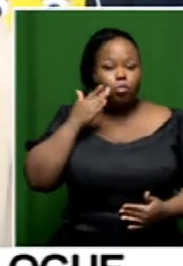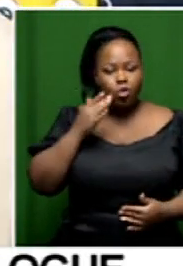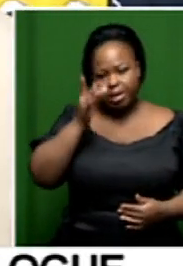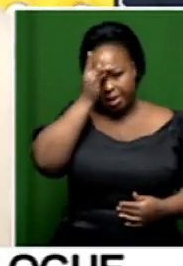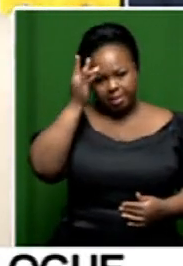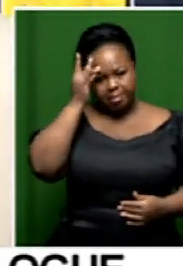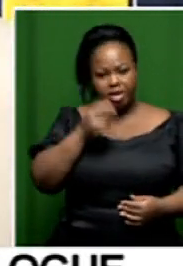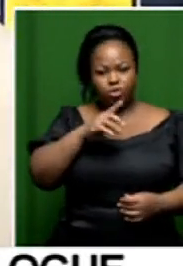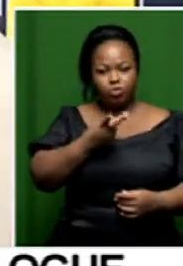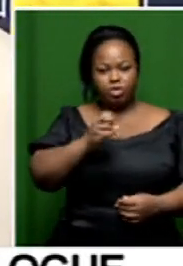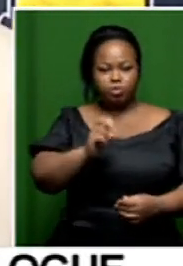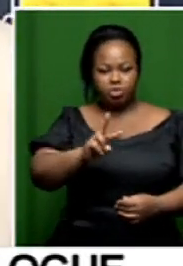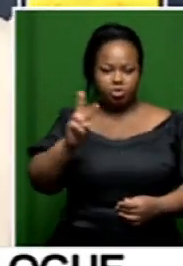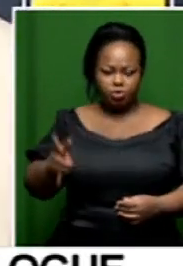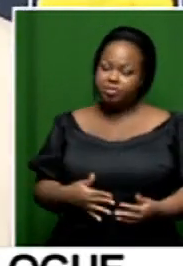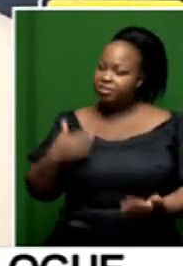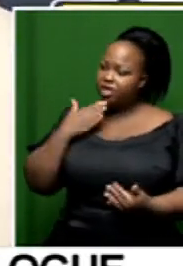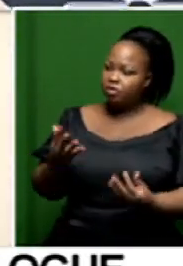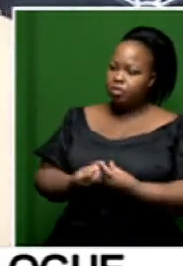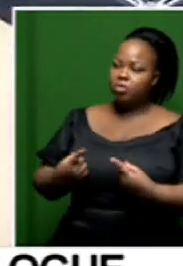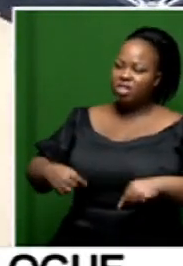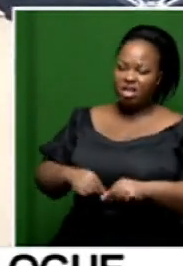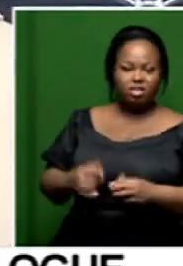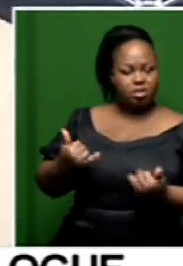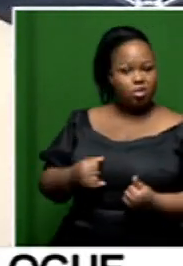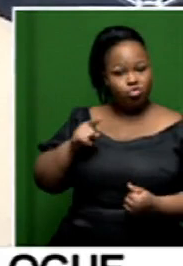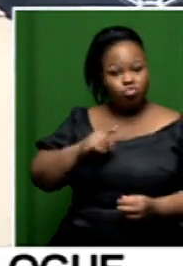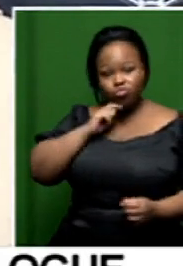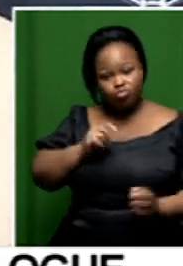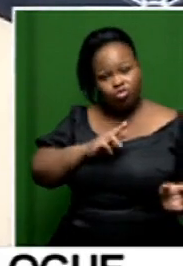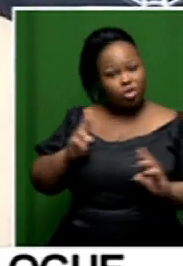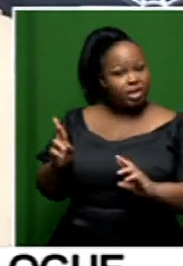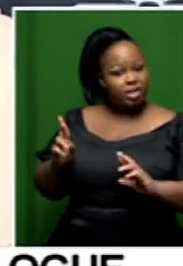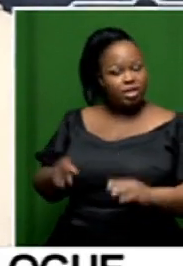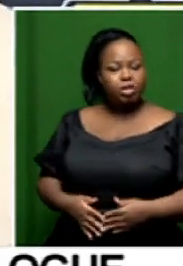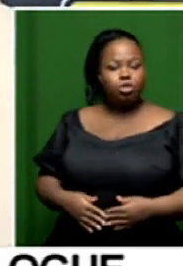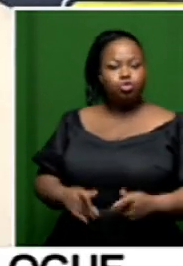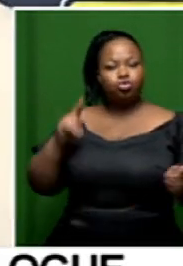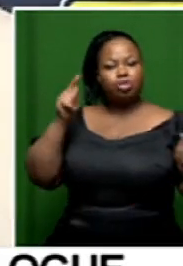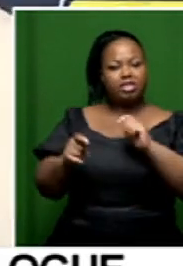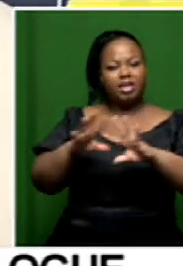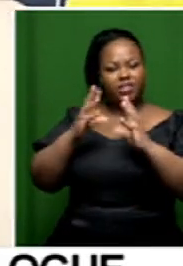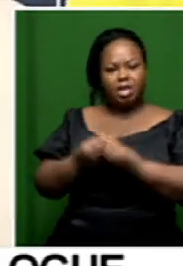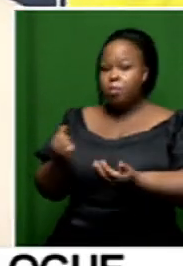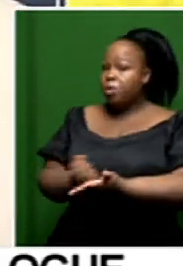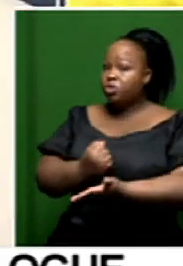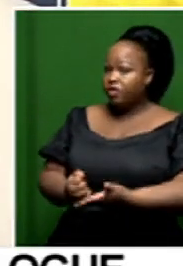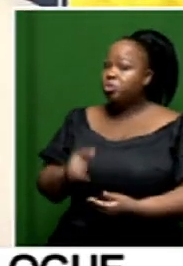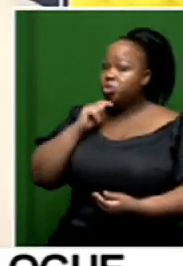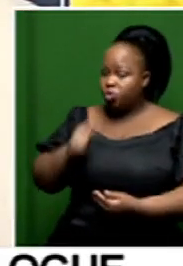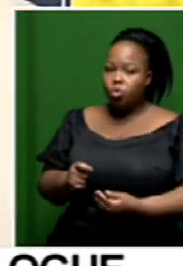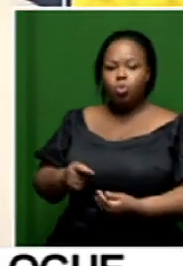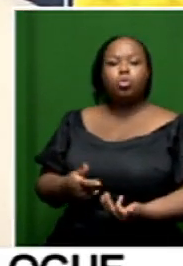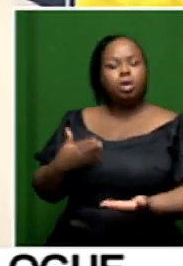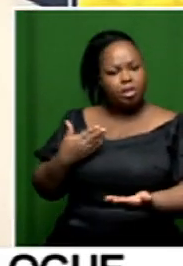for joining us. Let's just talk about infrastructure. How ready are we in terms of the infrastructure and the post office? Will it be